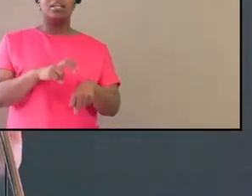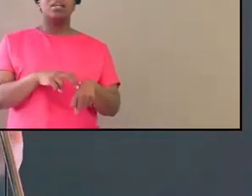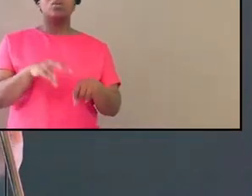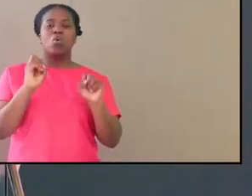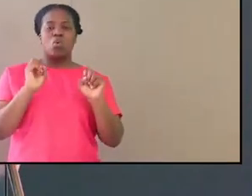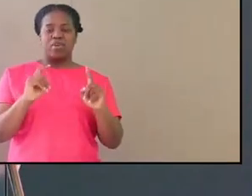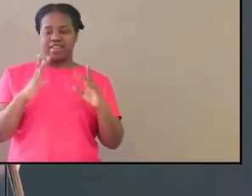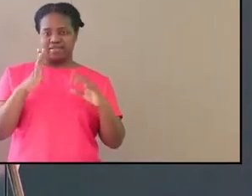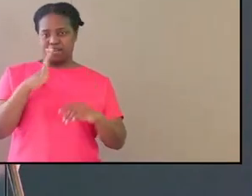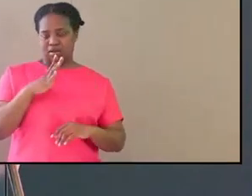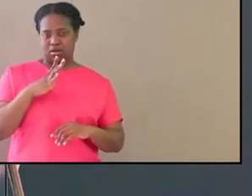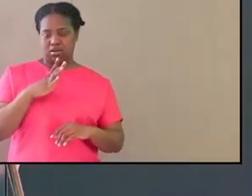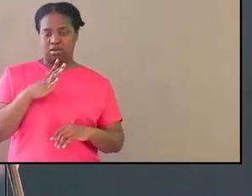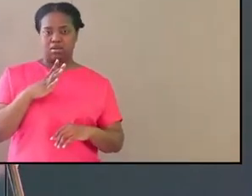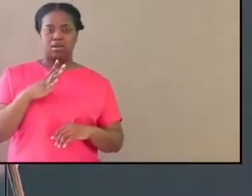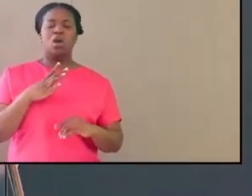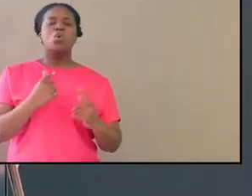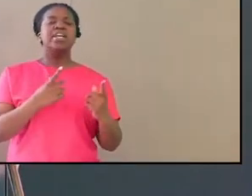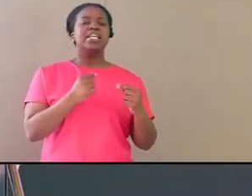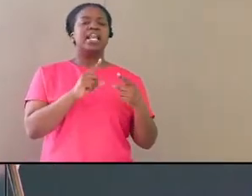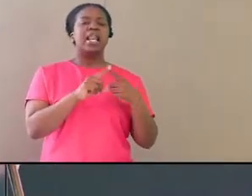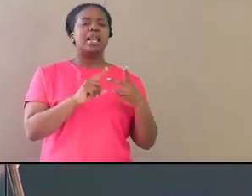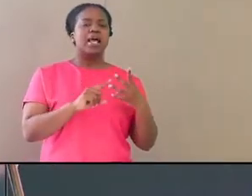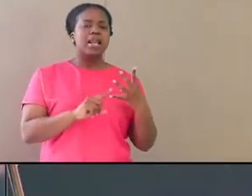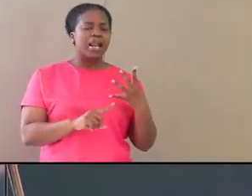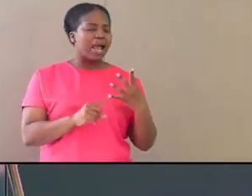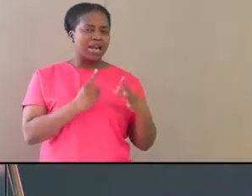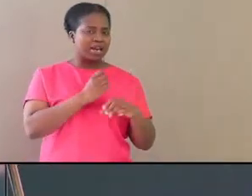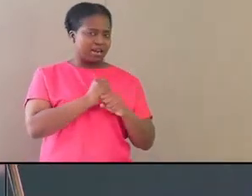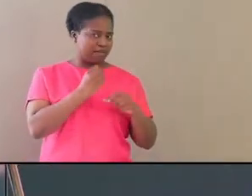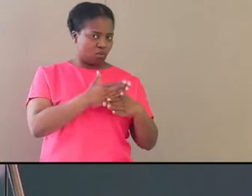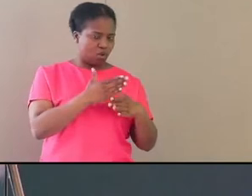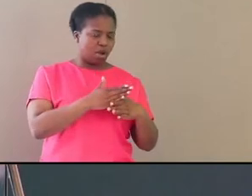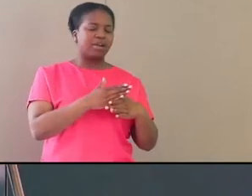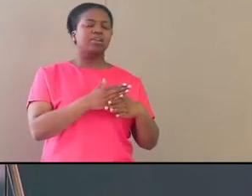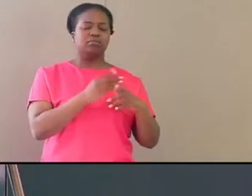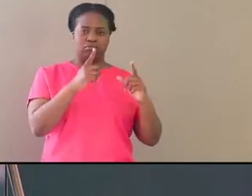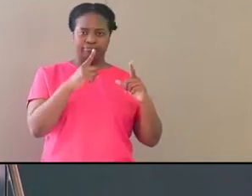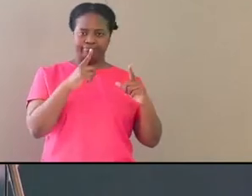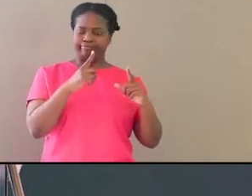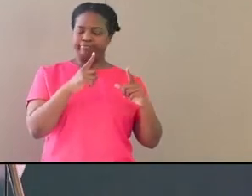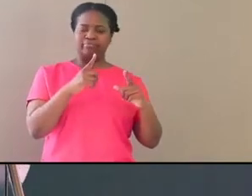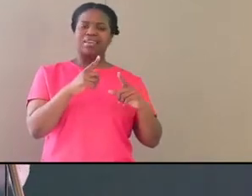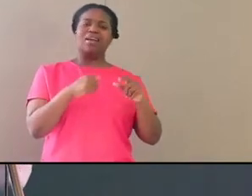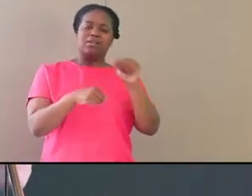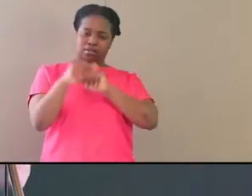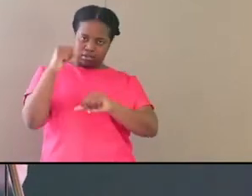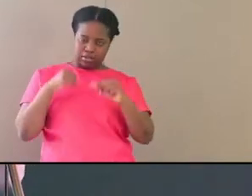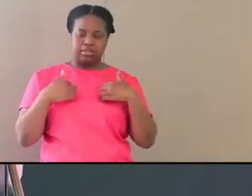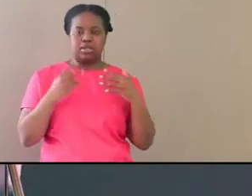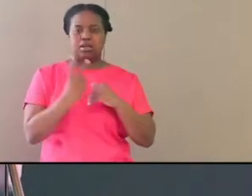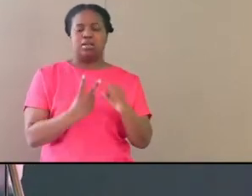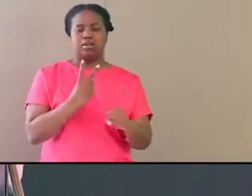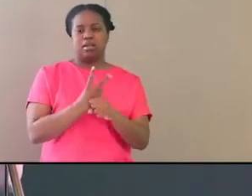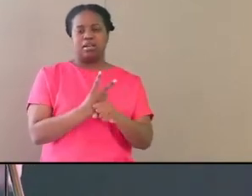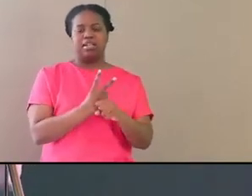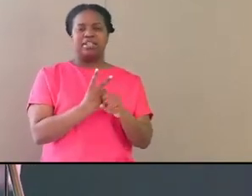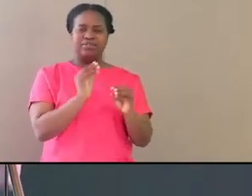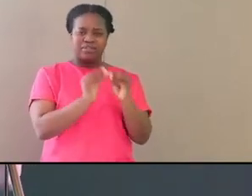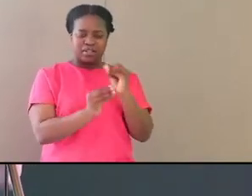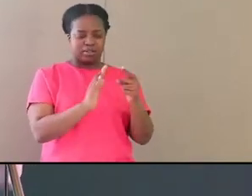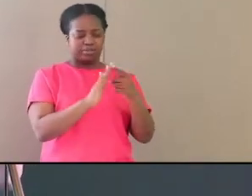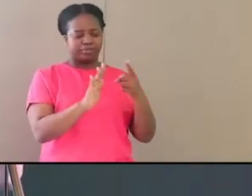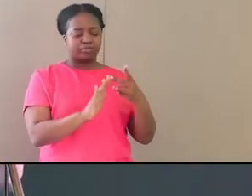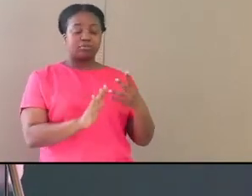we do? We need to reset and say, what do we do now, considering where we are? The key strategies, therefore,